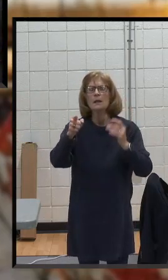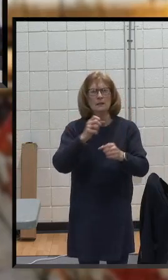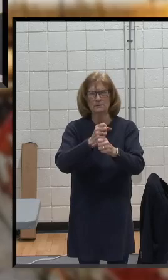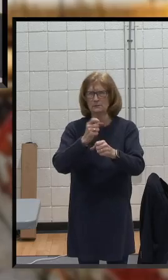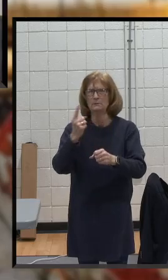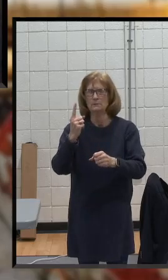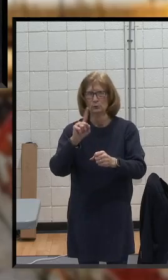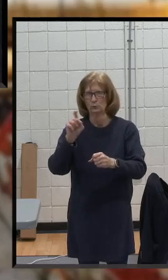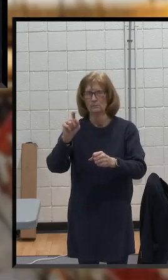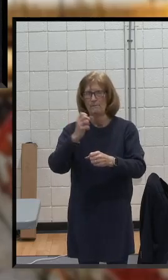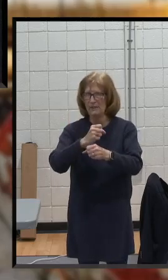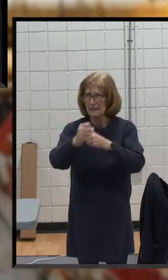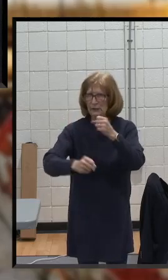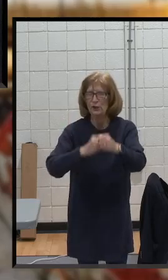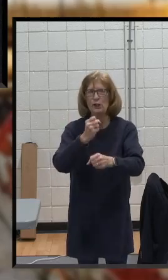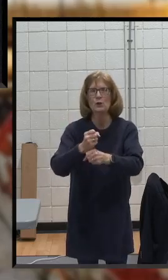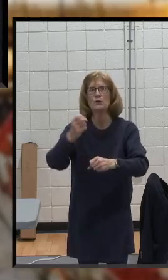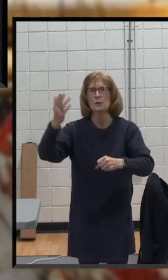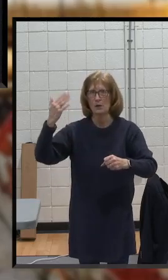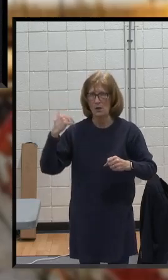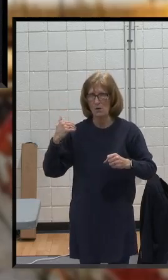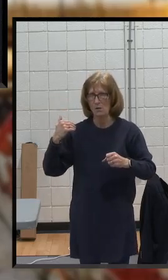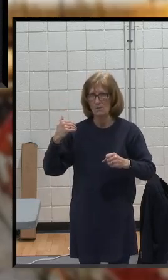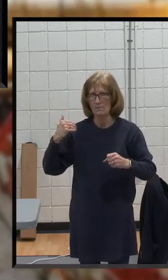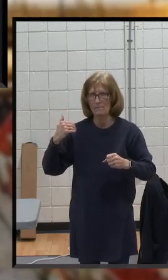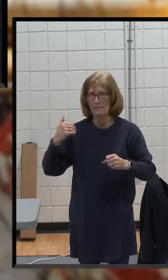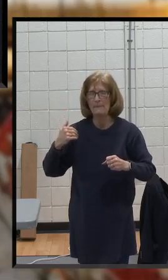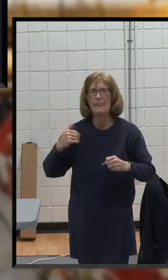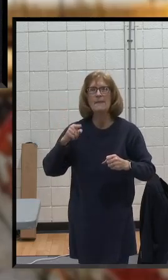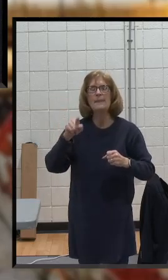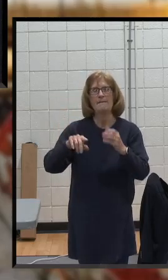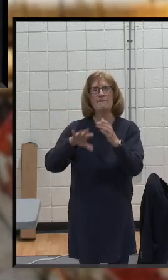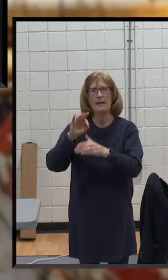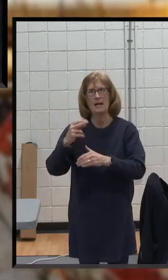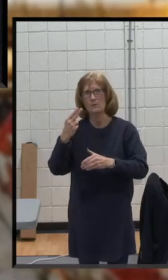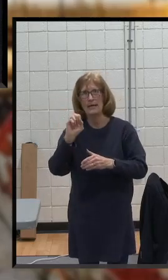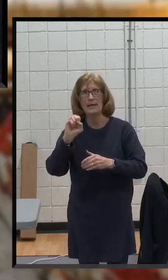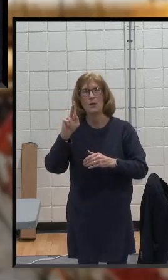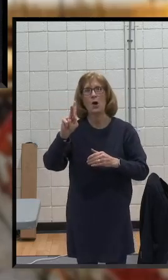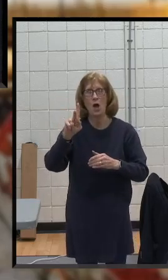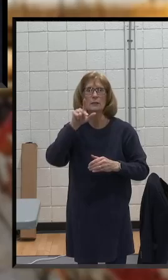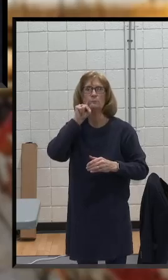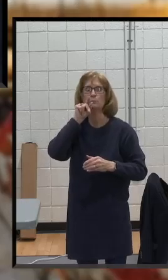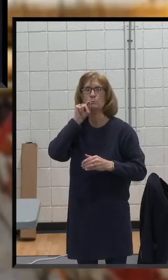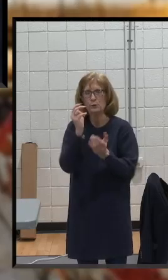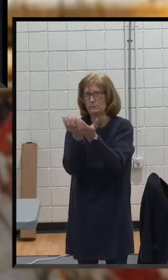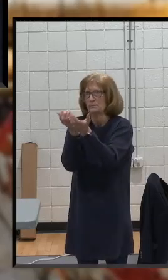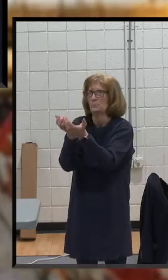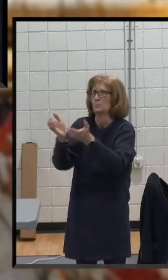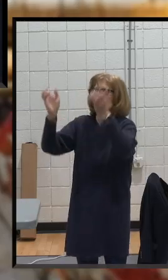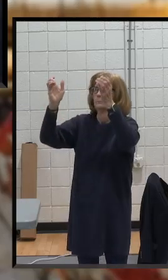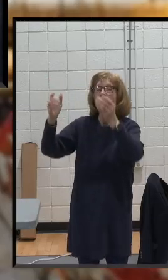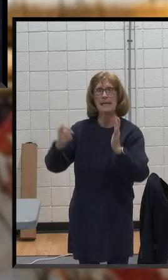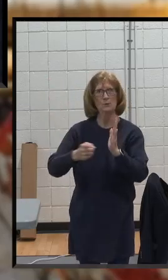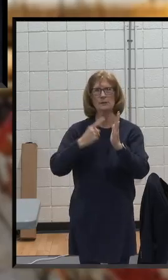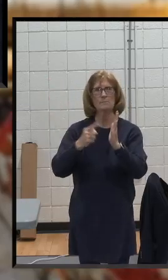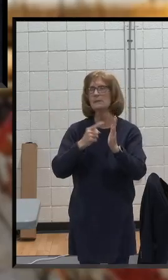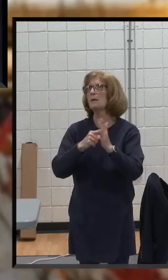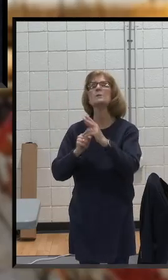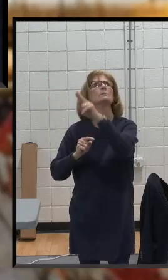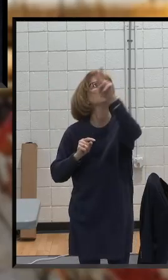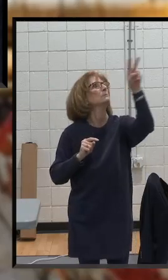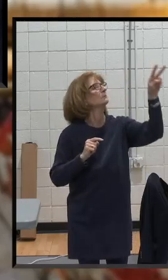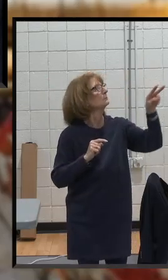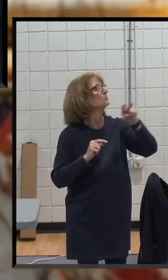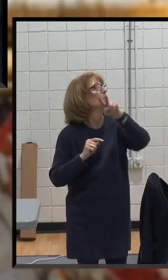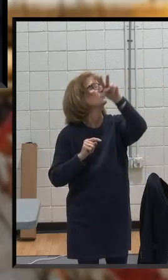they used to work on the bridge, they found a hawk's nest. I still see the hawk flying around, so if you